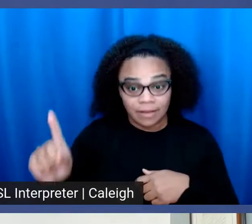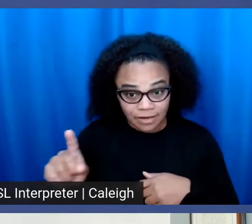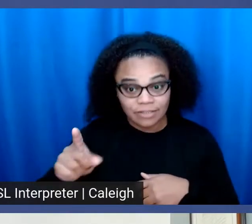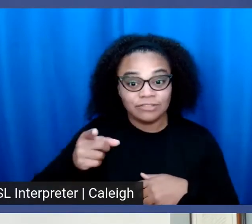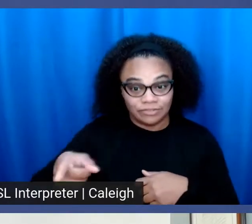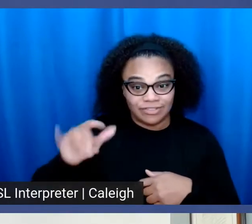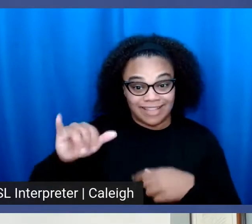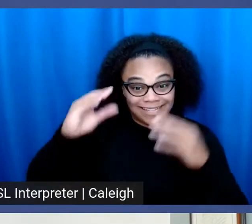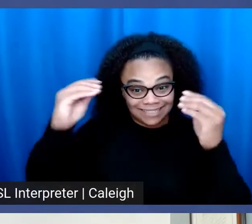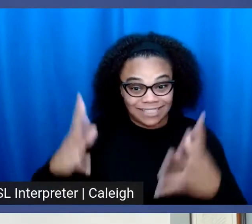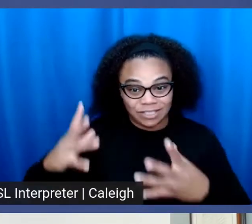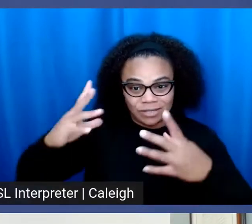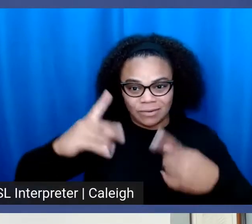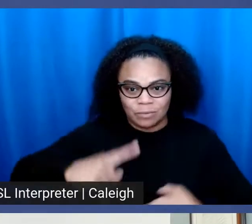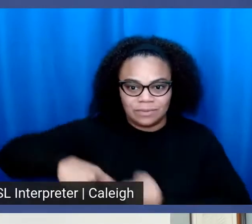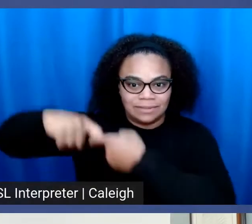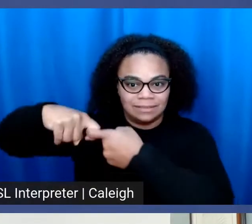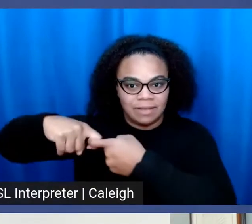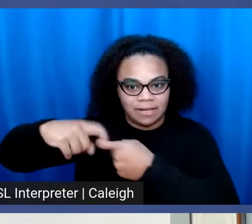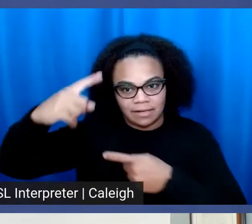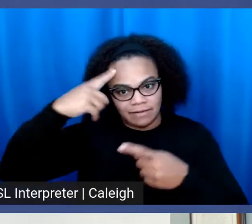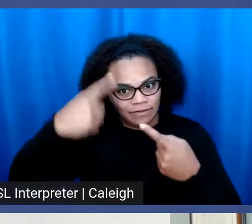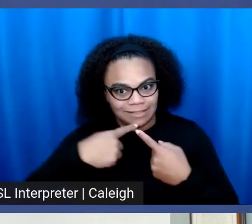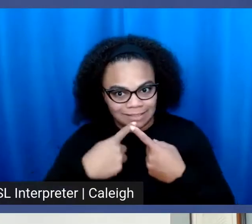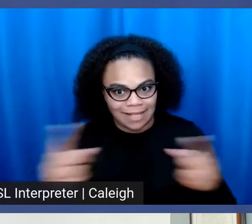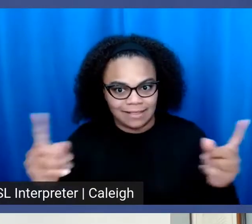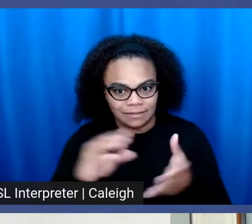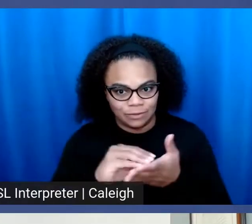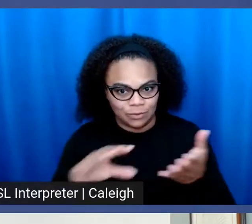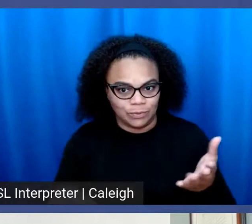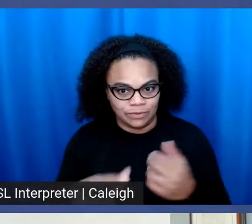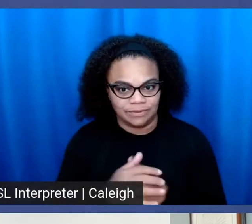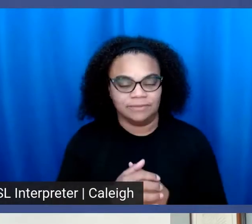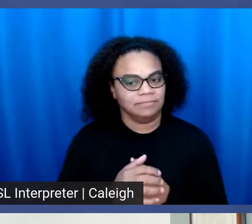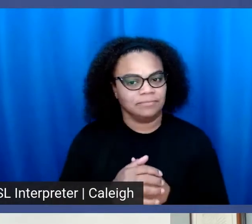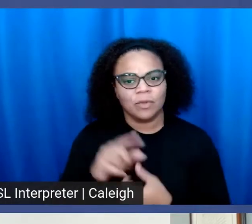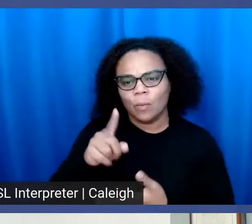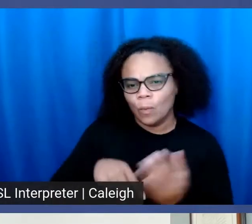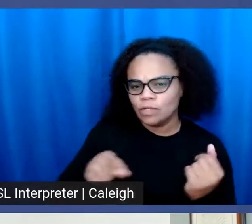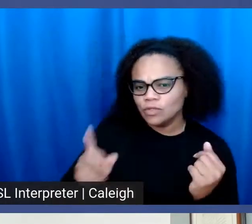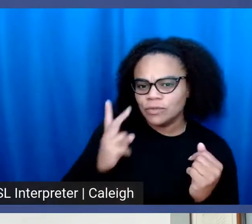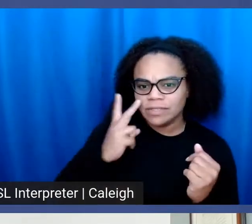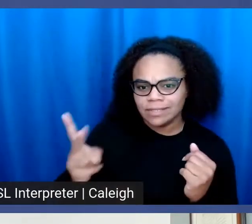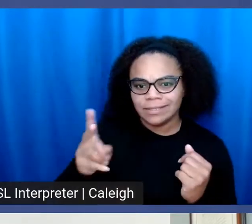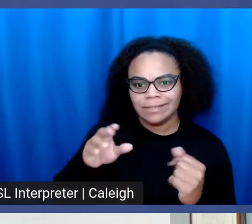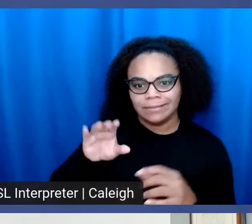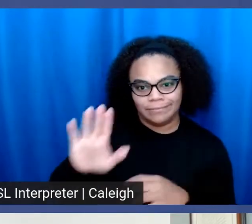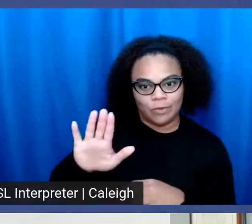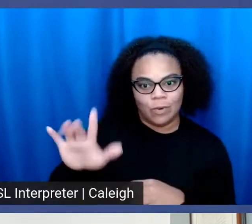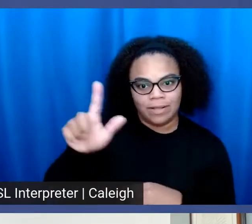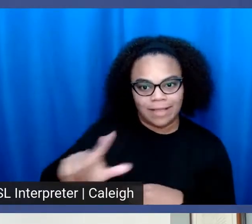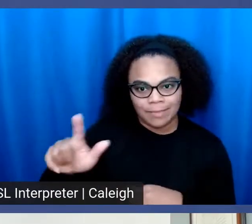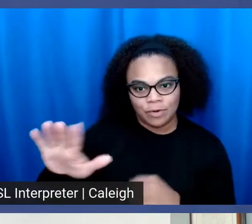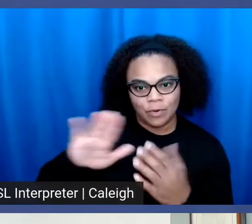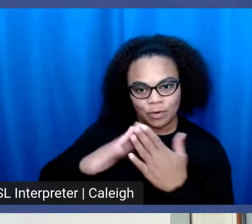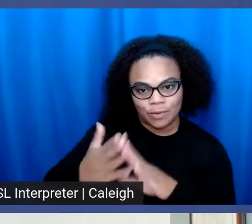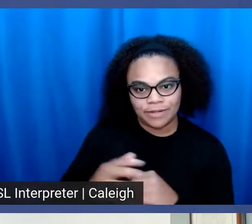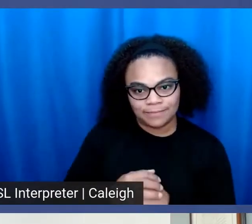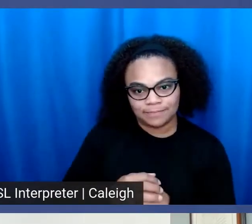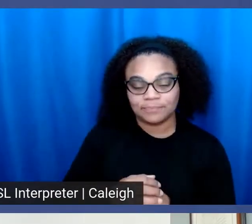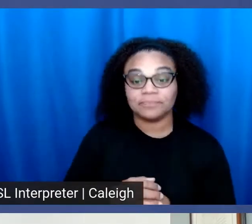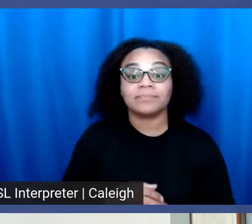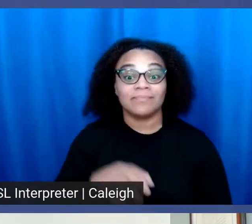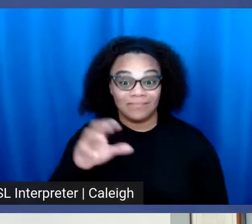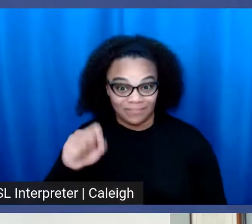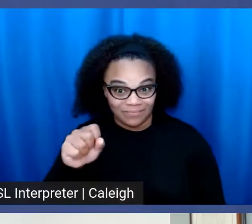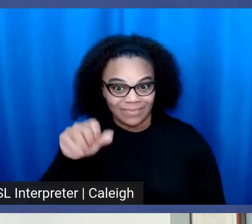are you seeing in your library and your community? Yeah, that case that you referenced, Ricky, is in